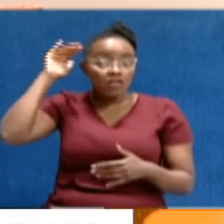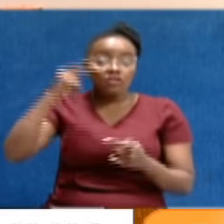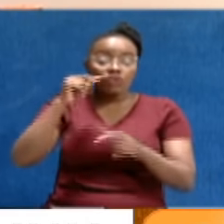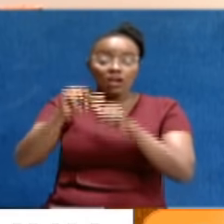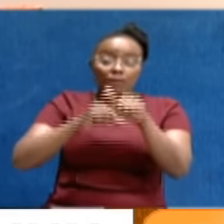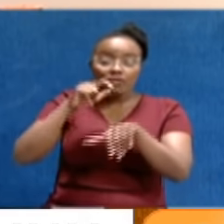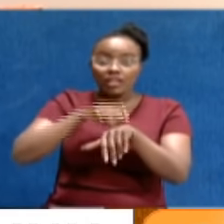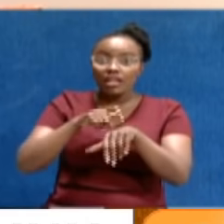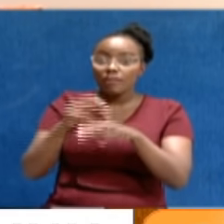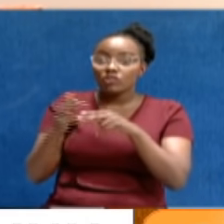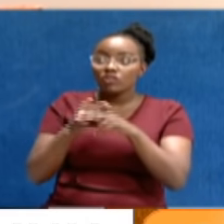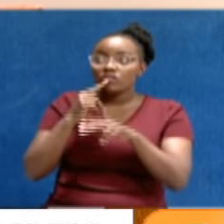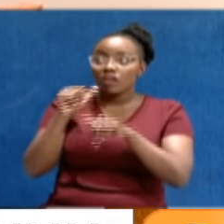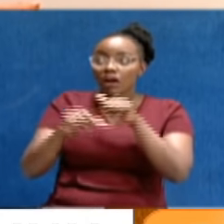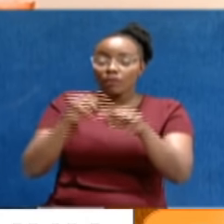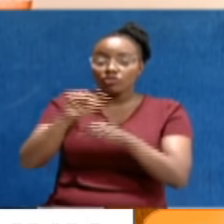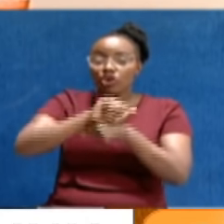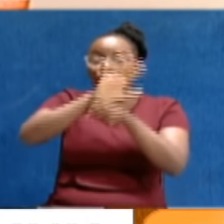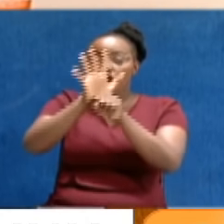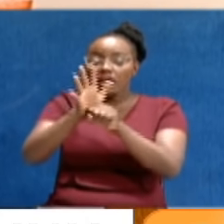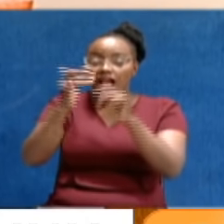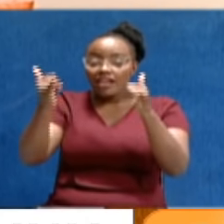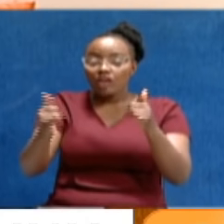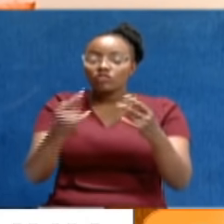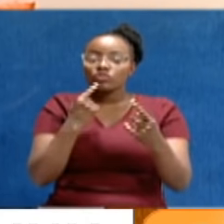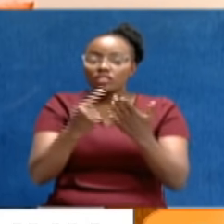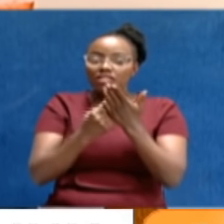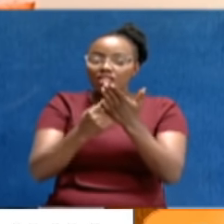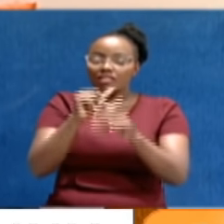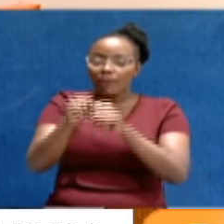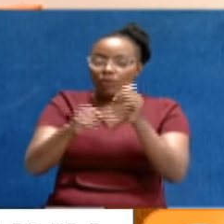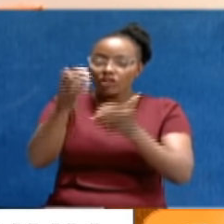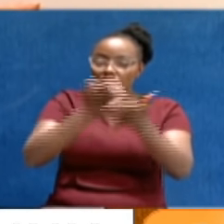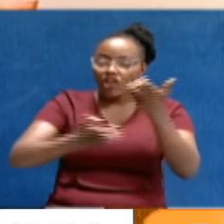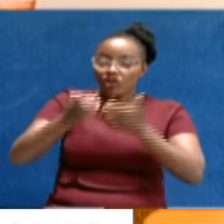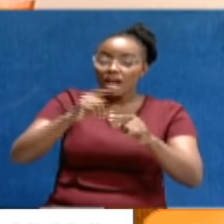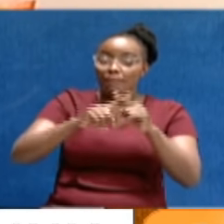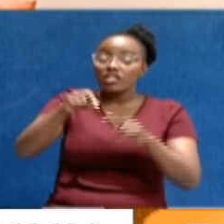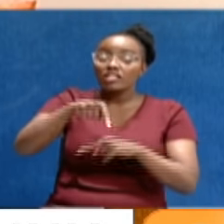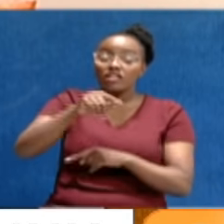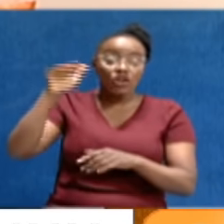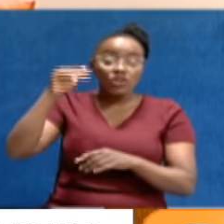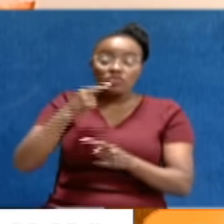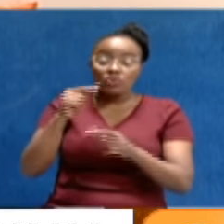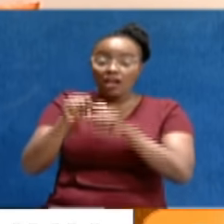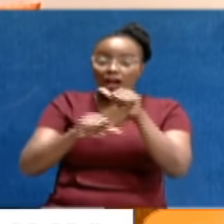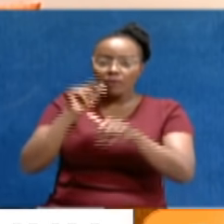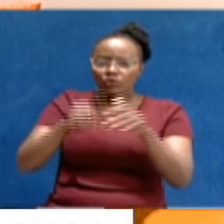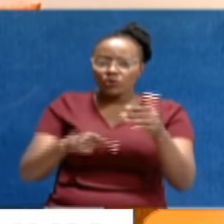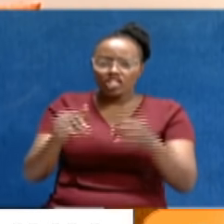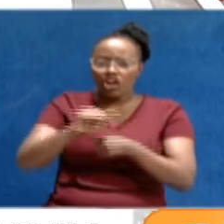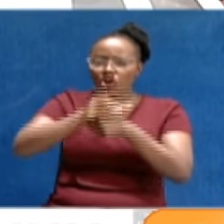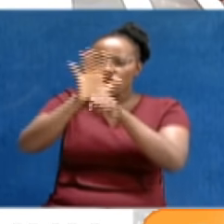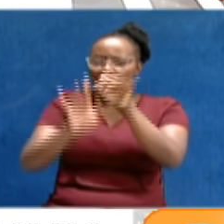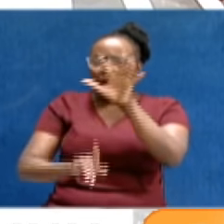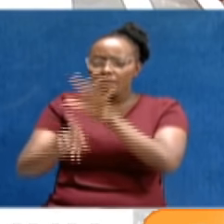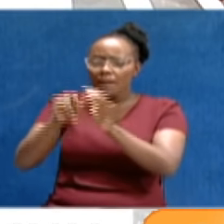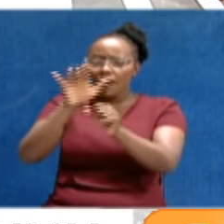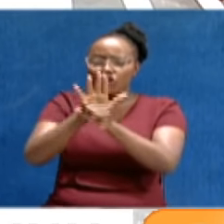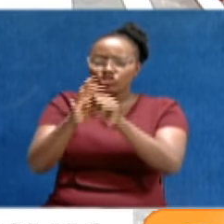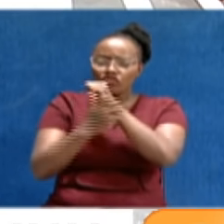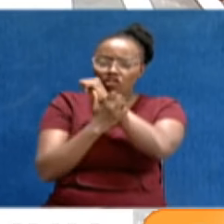talking about timing soon. She'll talk about corona. We are discussing about the economies, but you will hear her talking about of corona course, has brought course. A